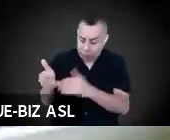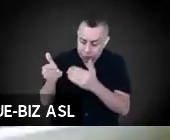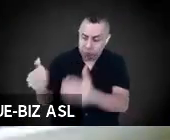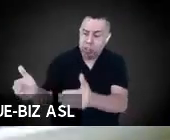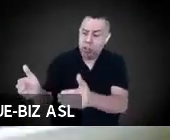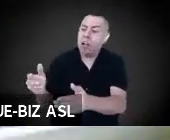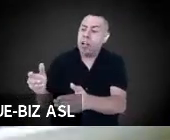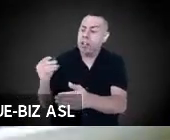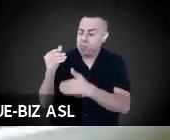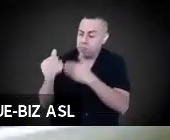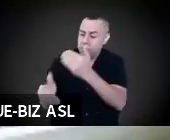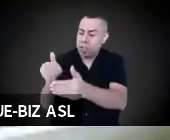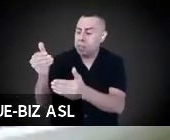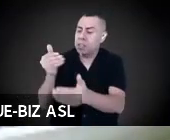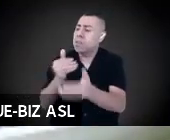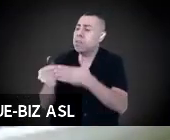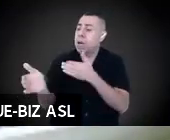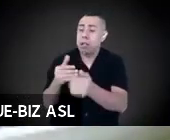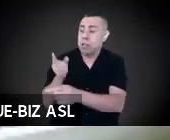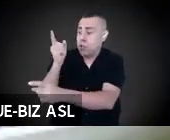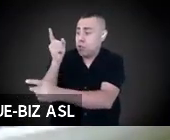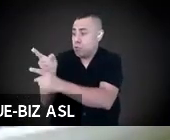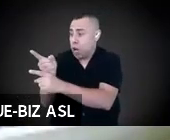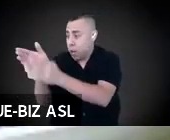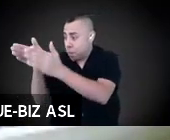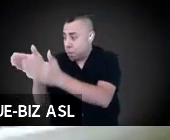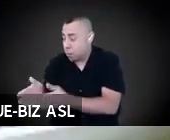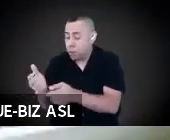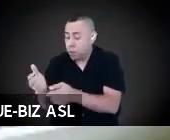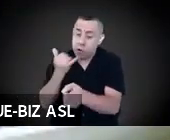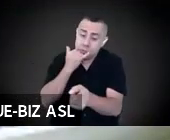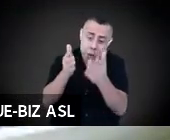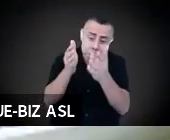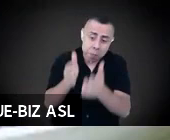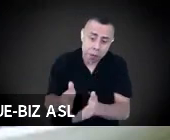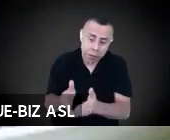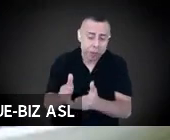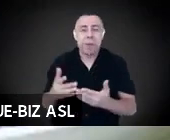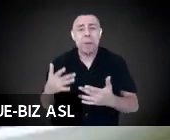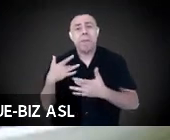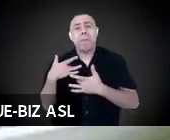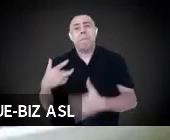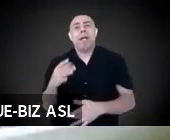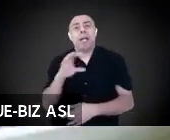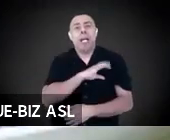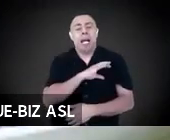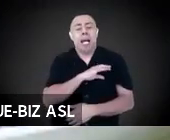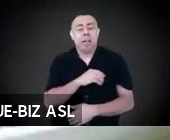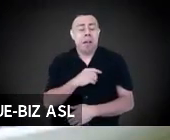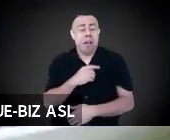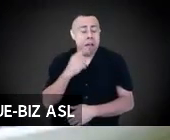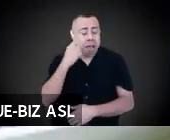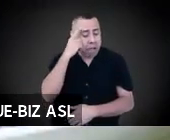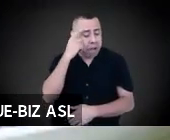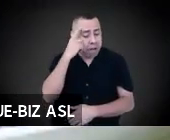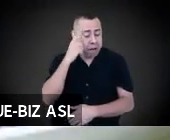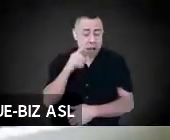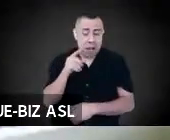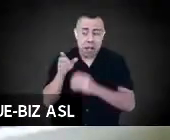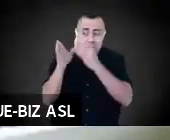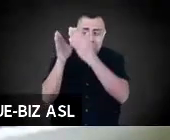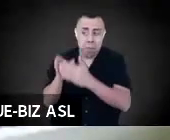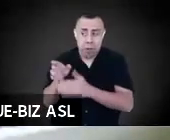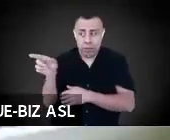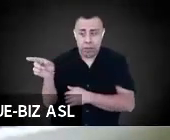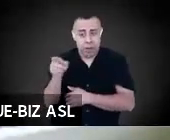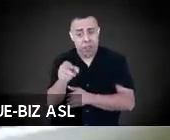like, this person was there, I have enough evidence, or I think I have enough evidence to link them to such